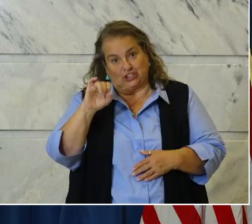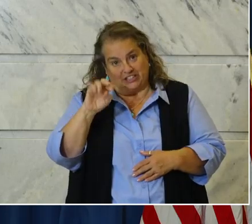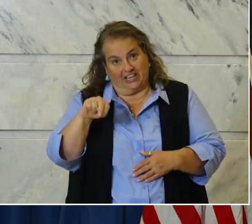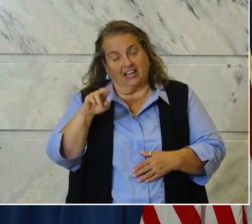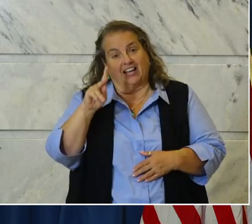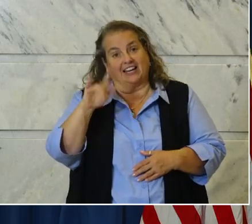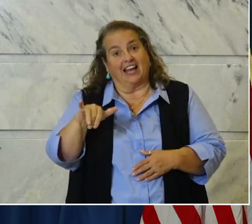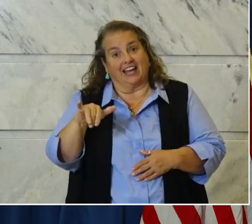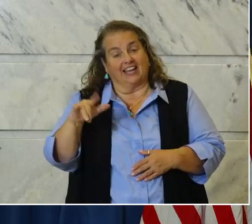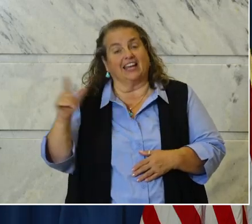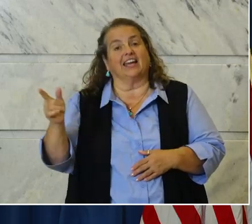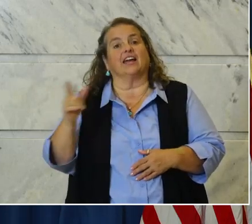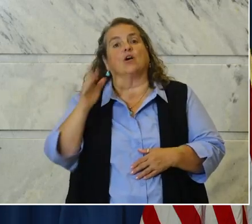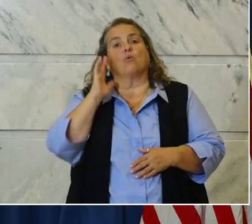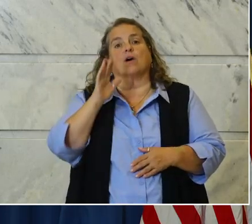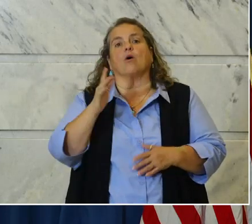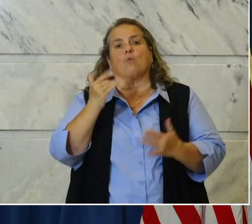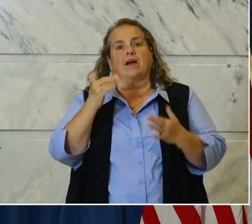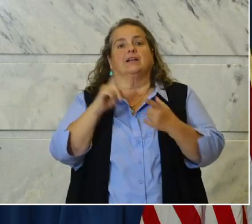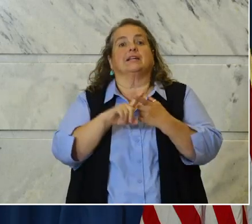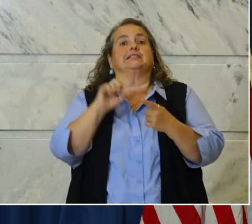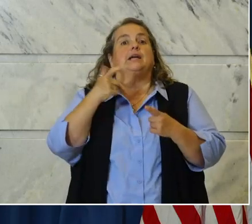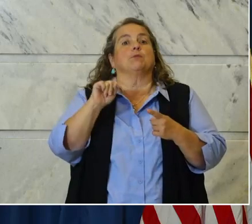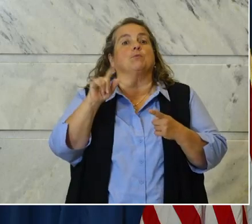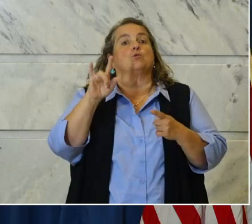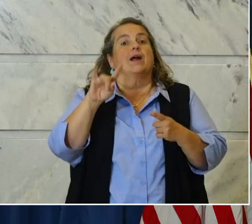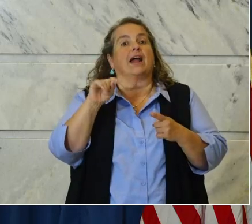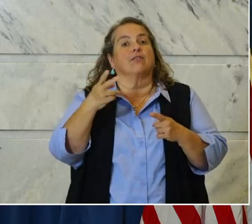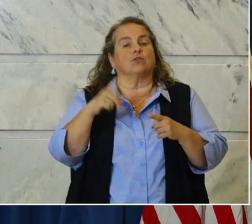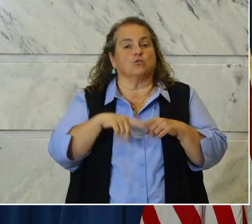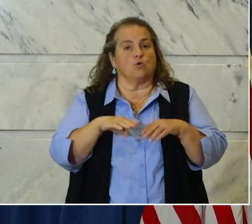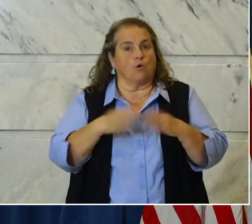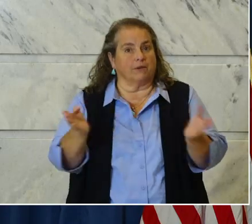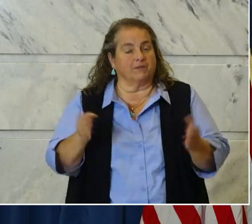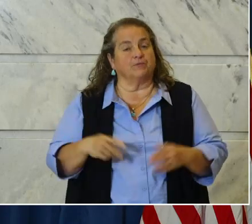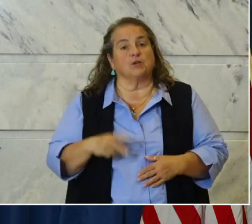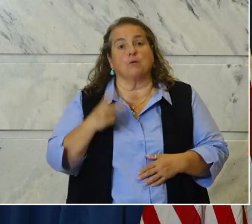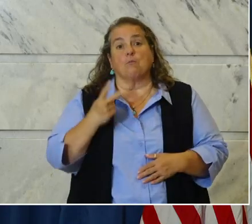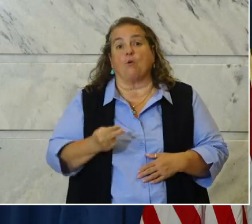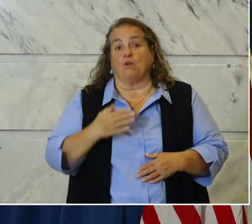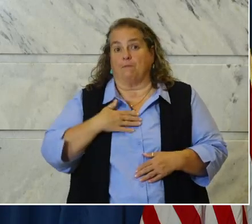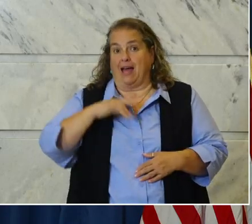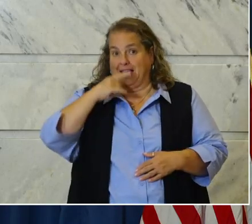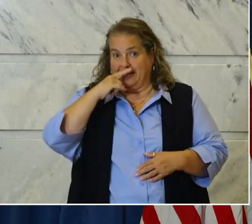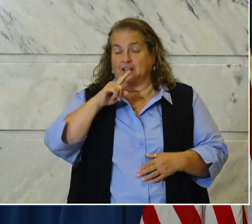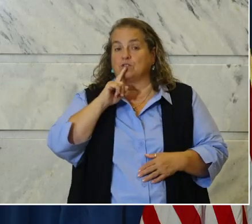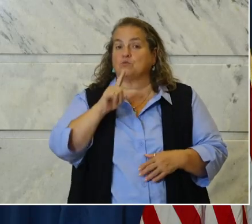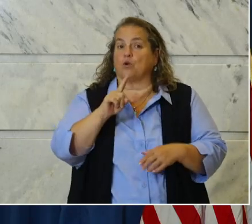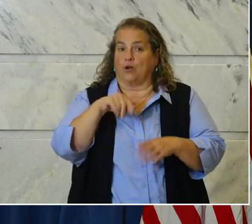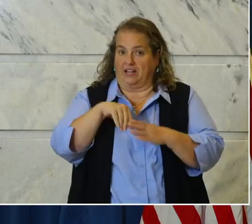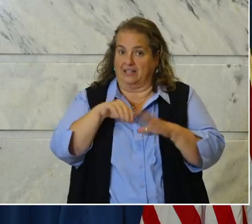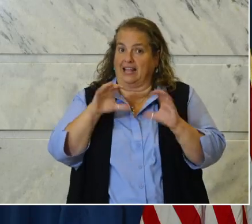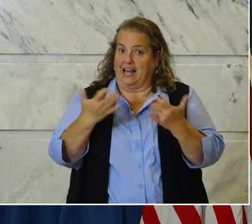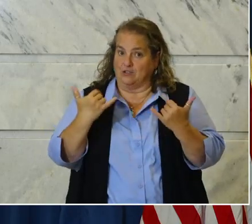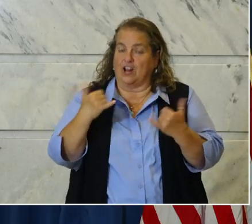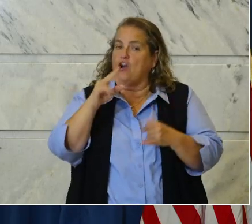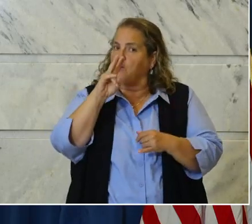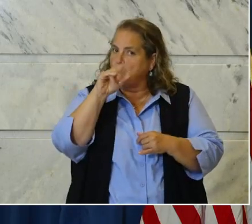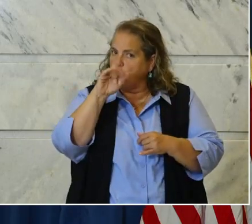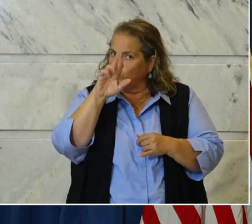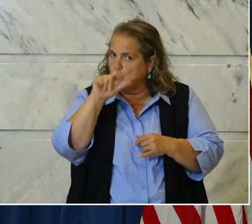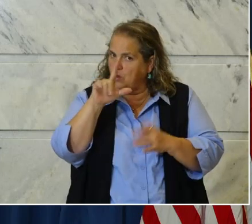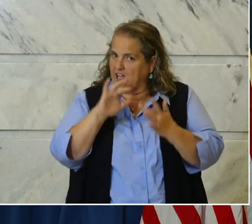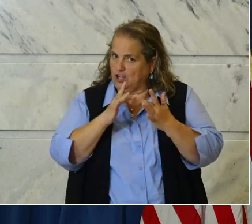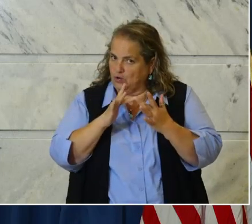September 28th, doing it right. Both of my kids were actually virtual today. Dad spent a little bit of